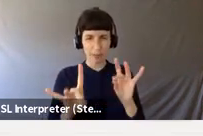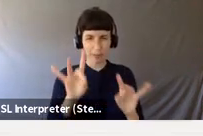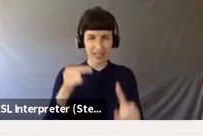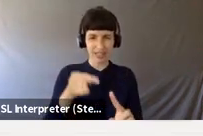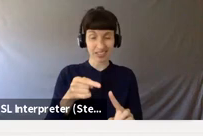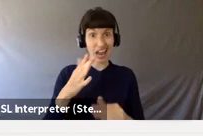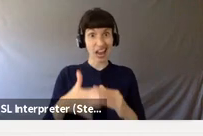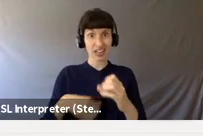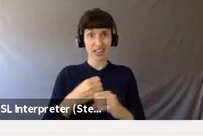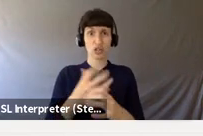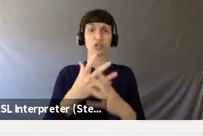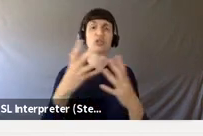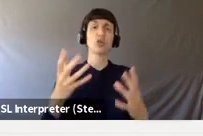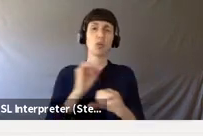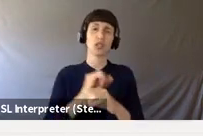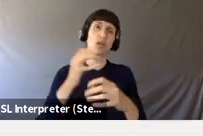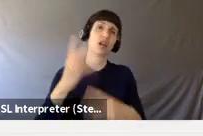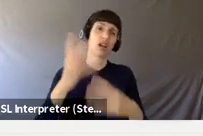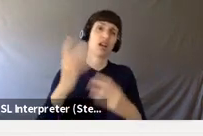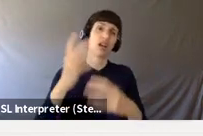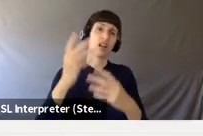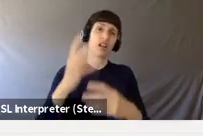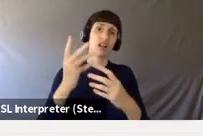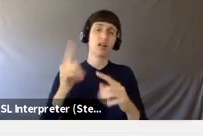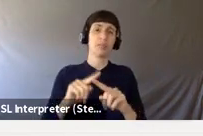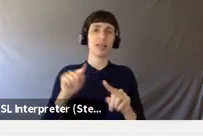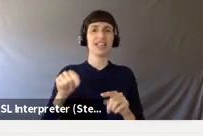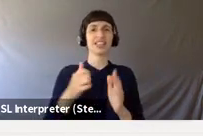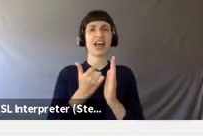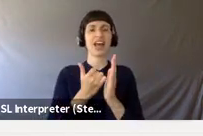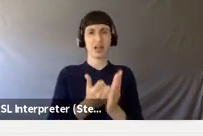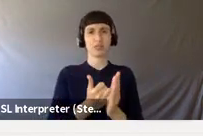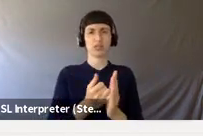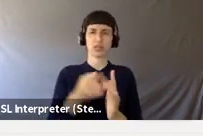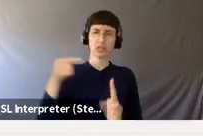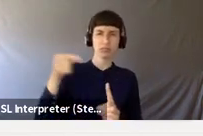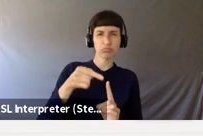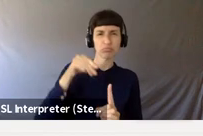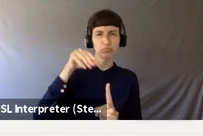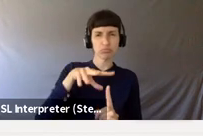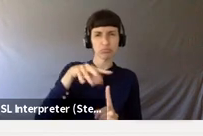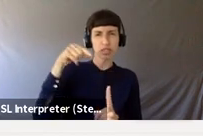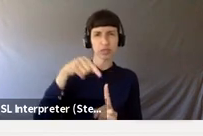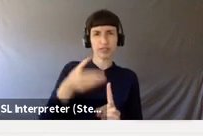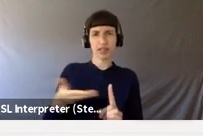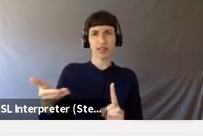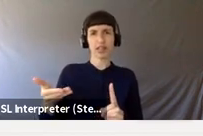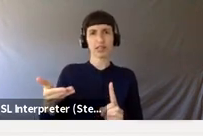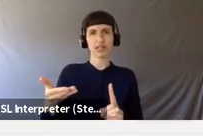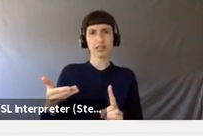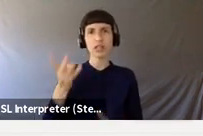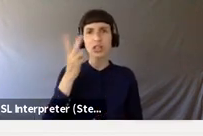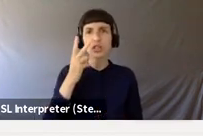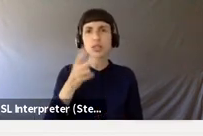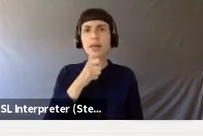is whatever, so that it helps my students with organization. If you could go over just a little bit further to where you see that